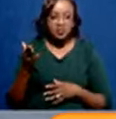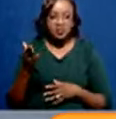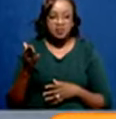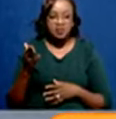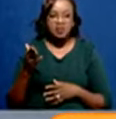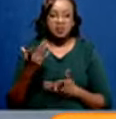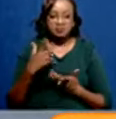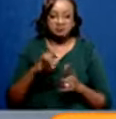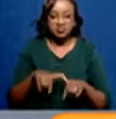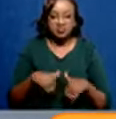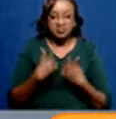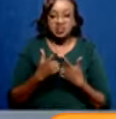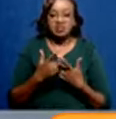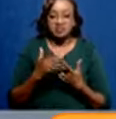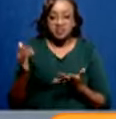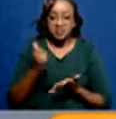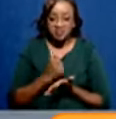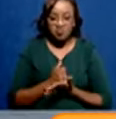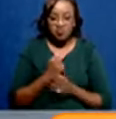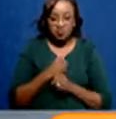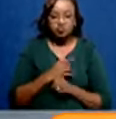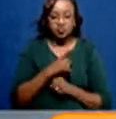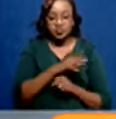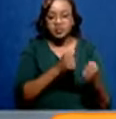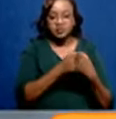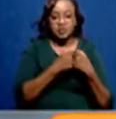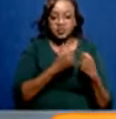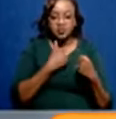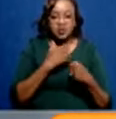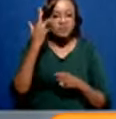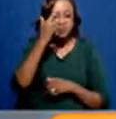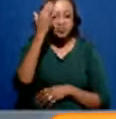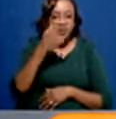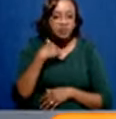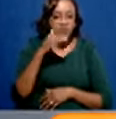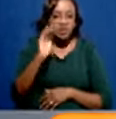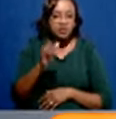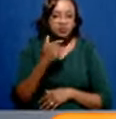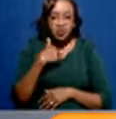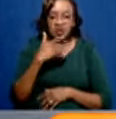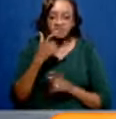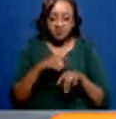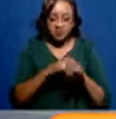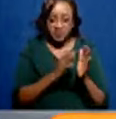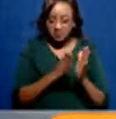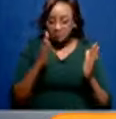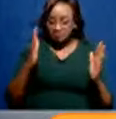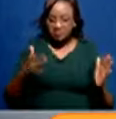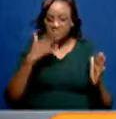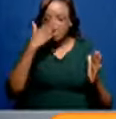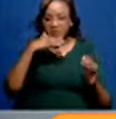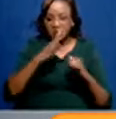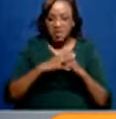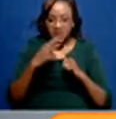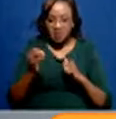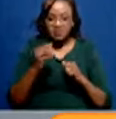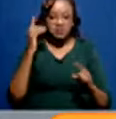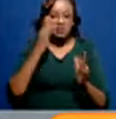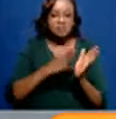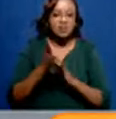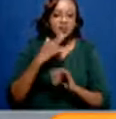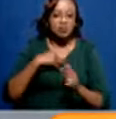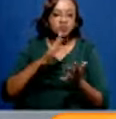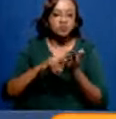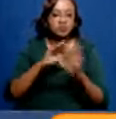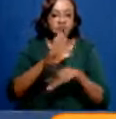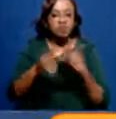so-called self-employed is where we're going to have a challenge. The reason I'm asking that question is because there's a window of 90 days. Yes. And the plan is to register everyone. Mm-hmm. So